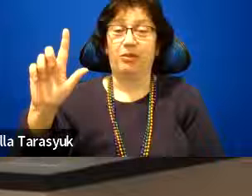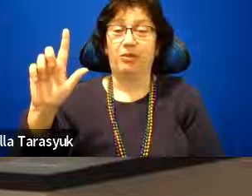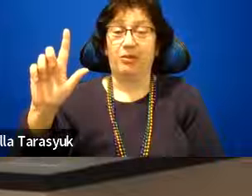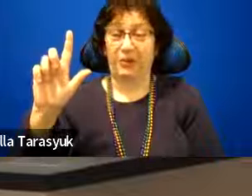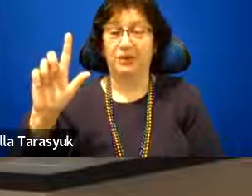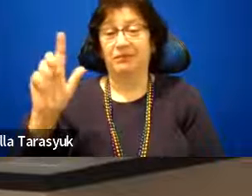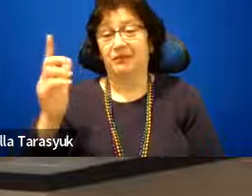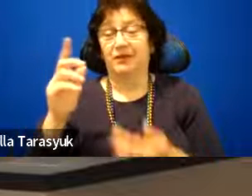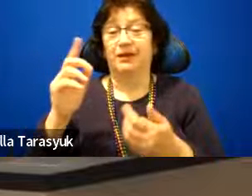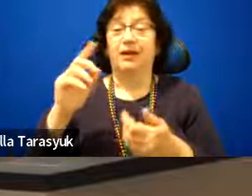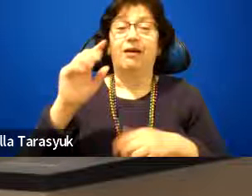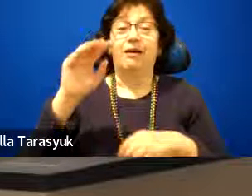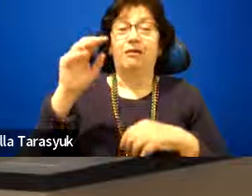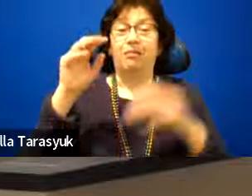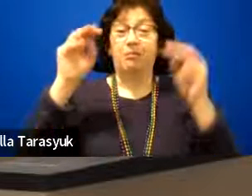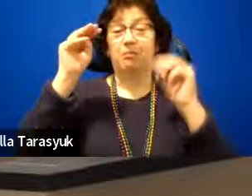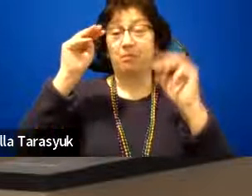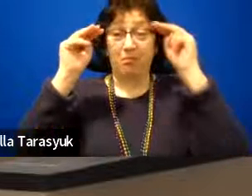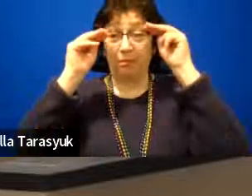Mardi Gras ball.